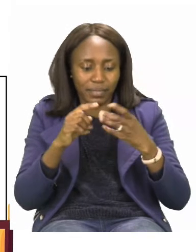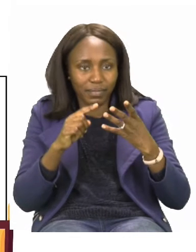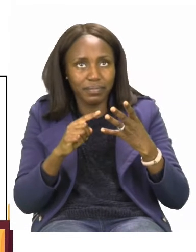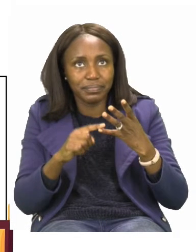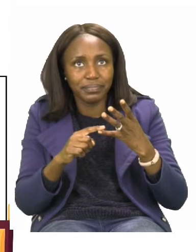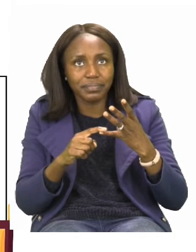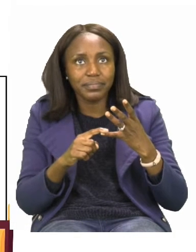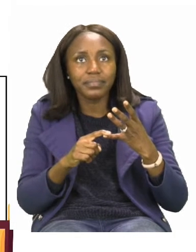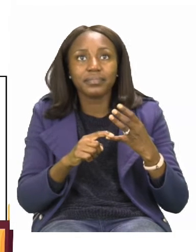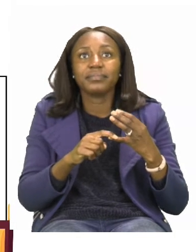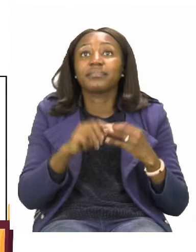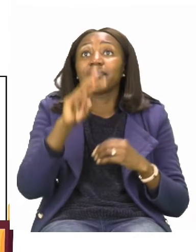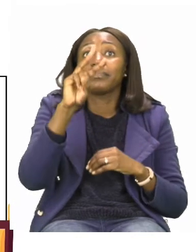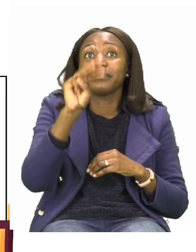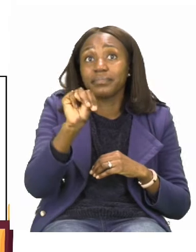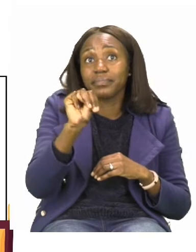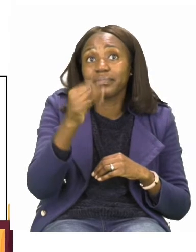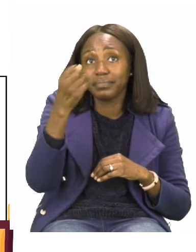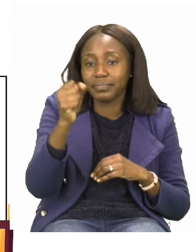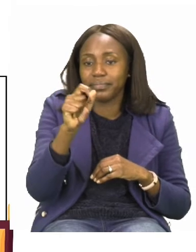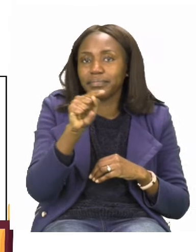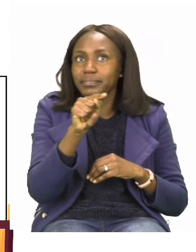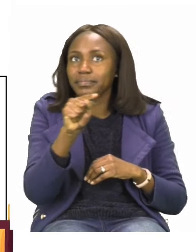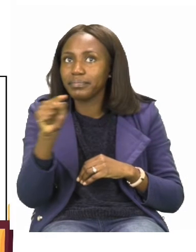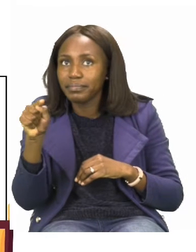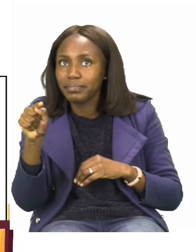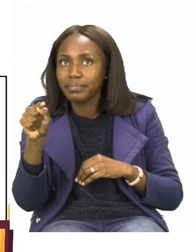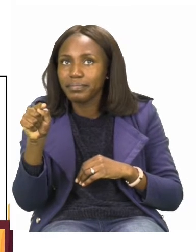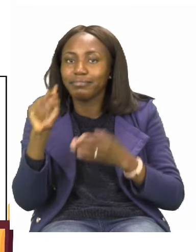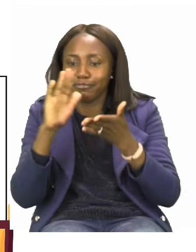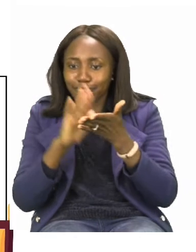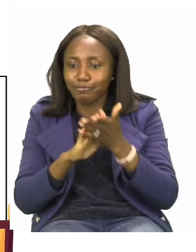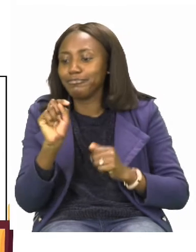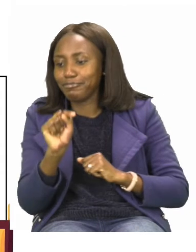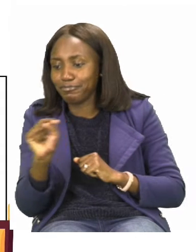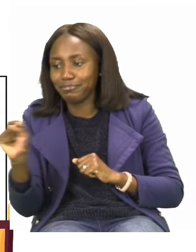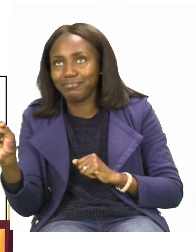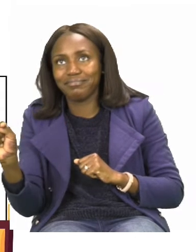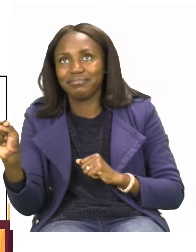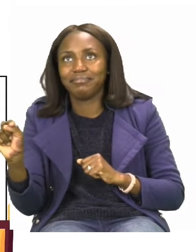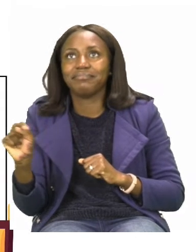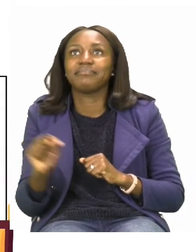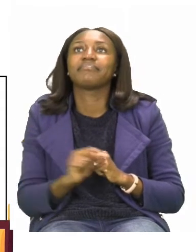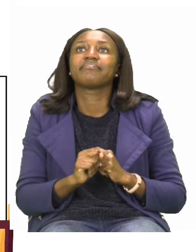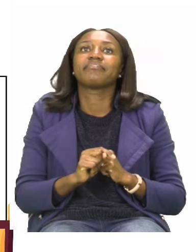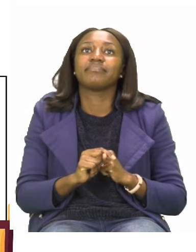Number 4 says, Ming got a dash and a